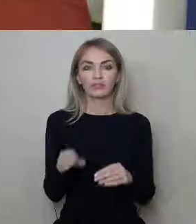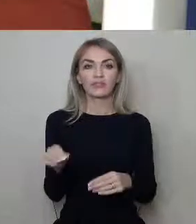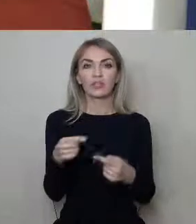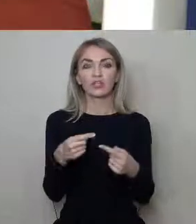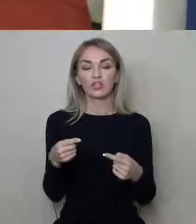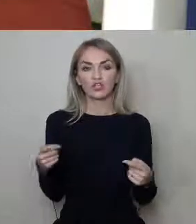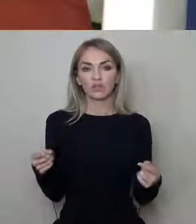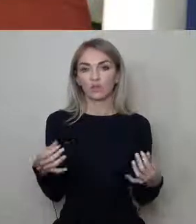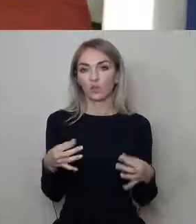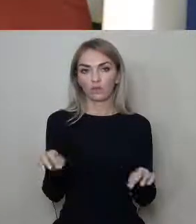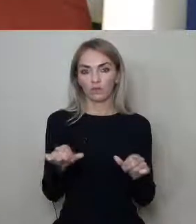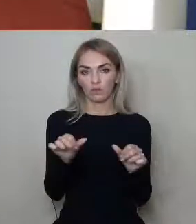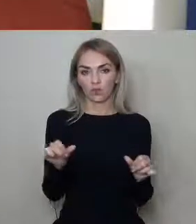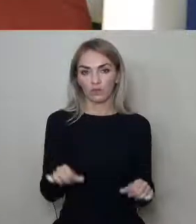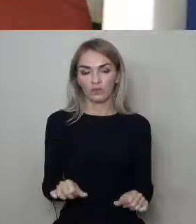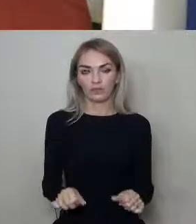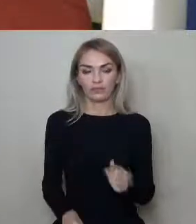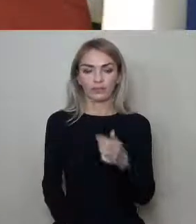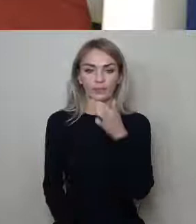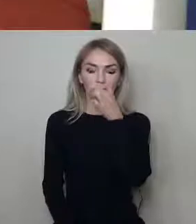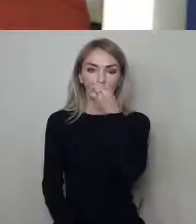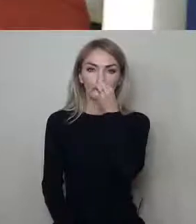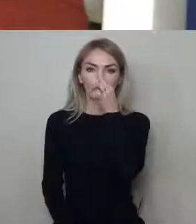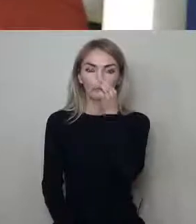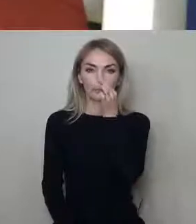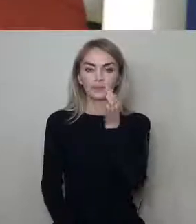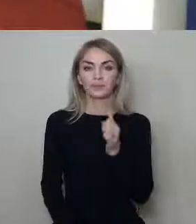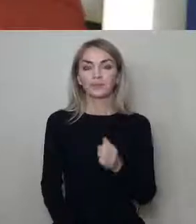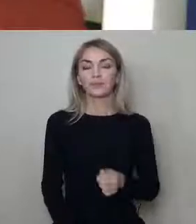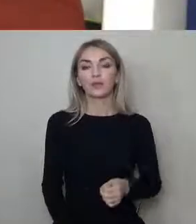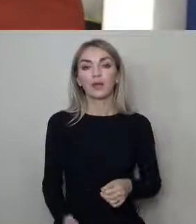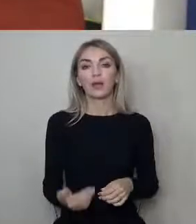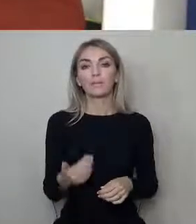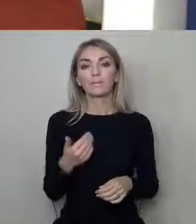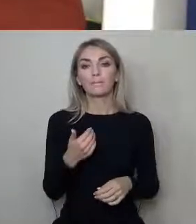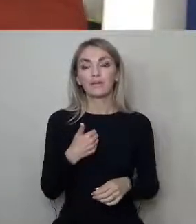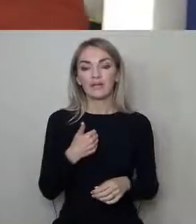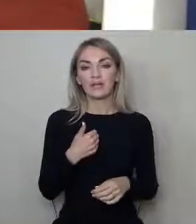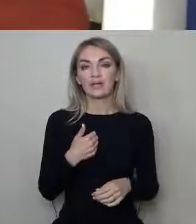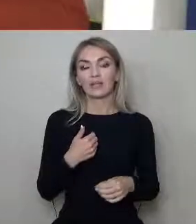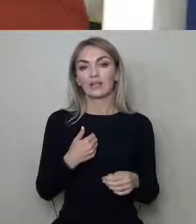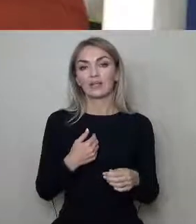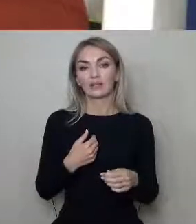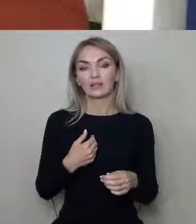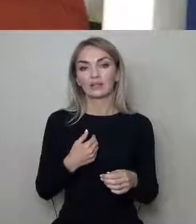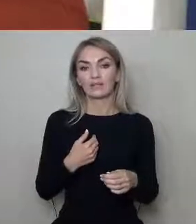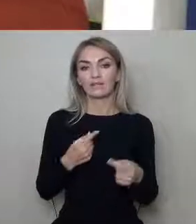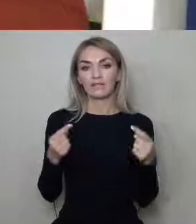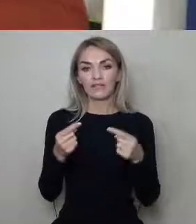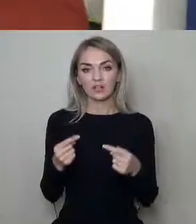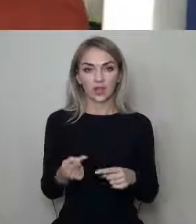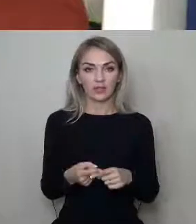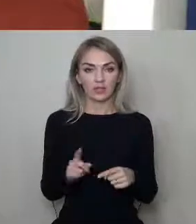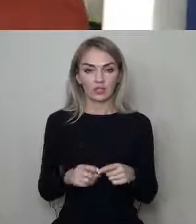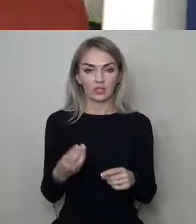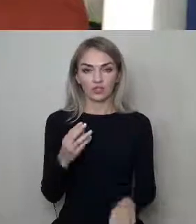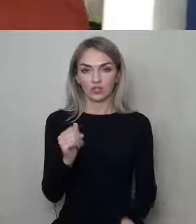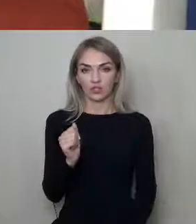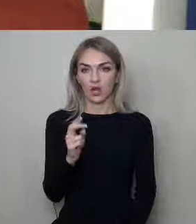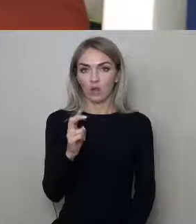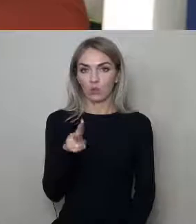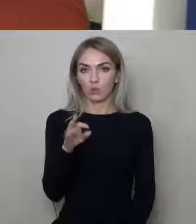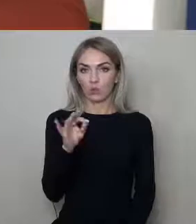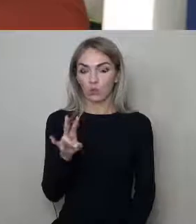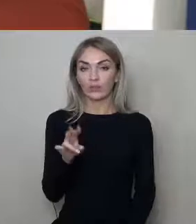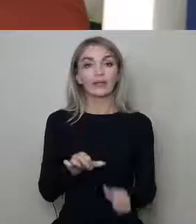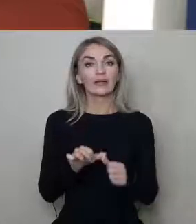the elements to be covered by protocol. The rest is not mandatory. Well, based on this